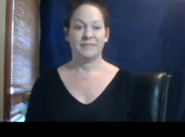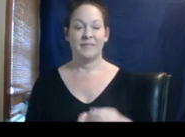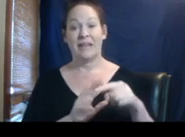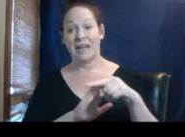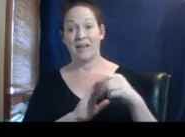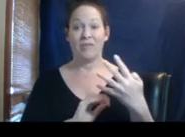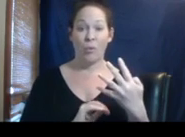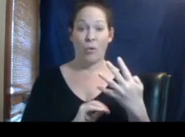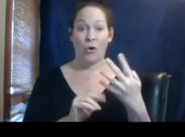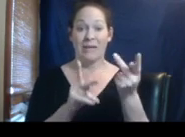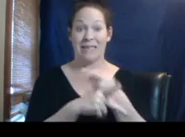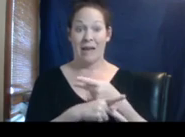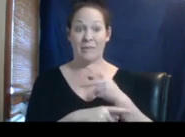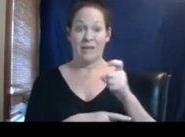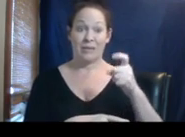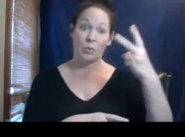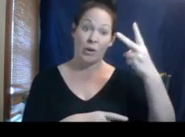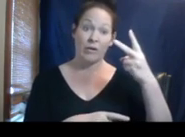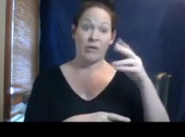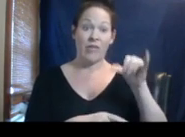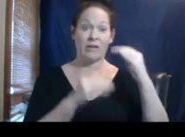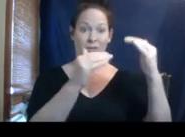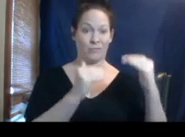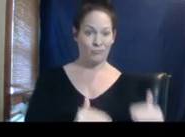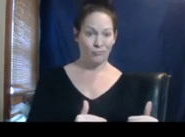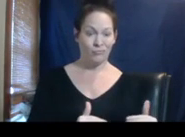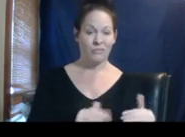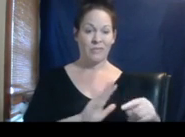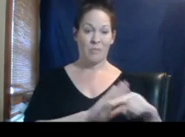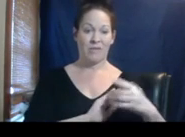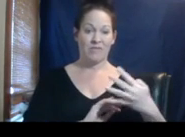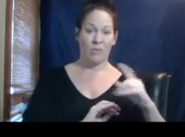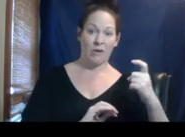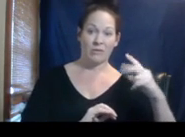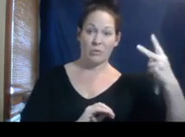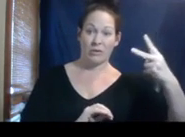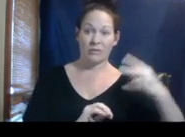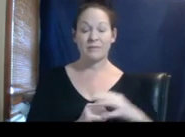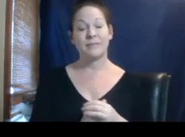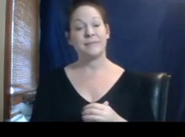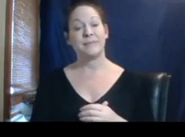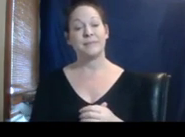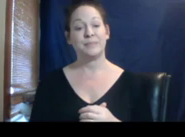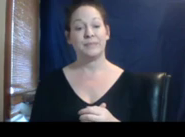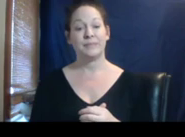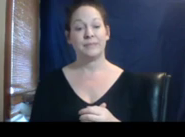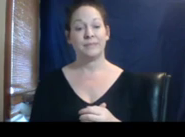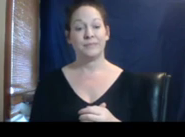Negative 4 times x squared is negative 4x squared.